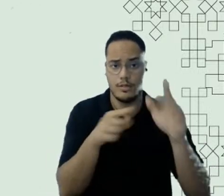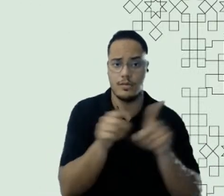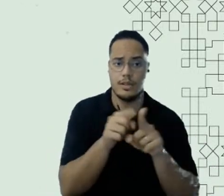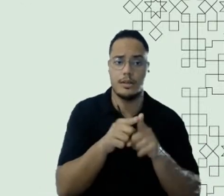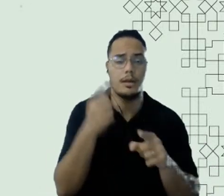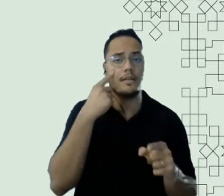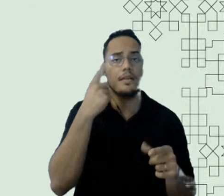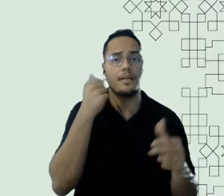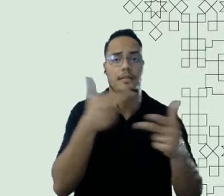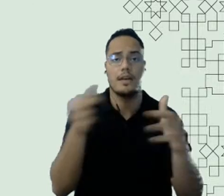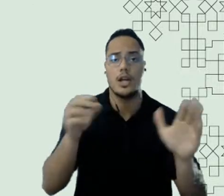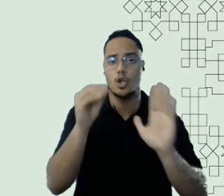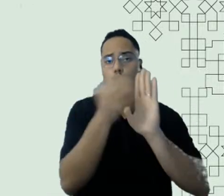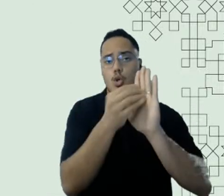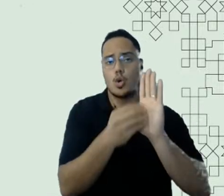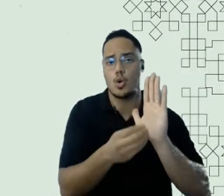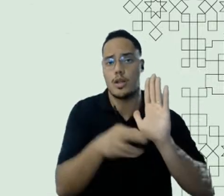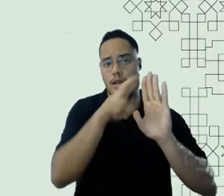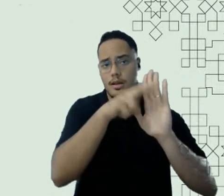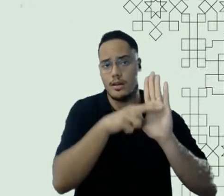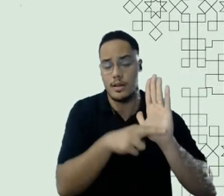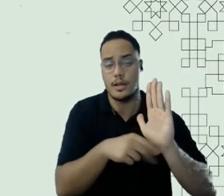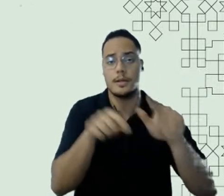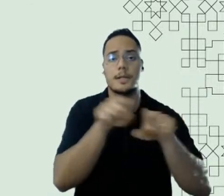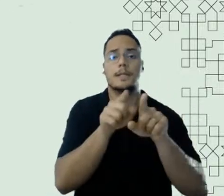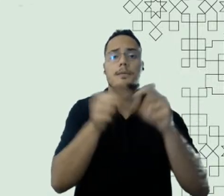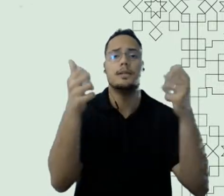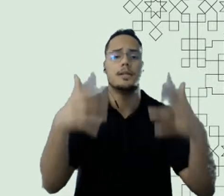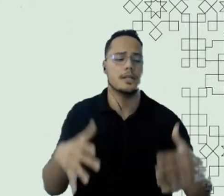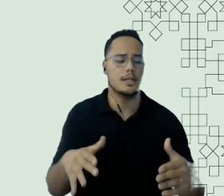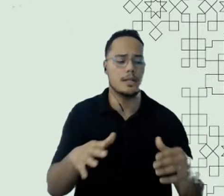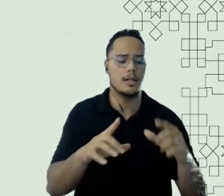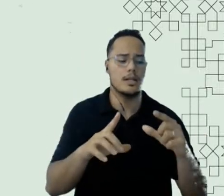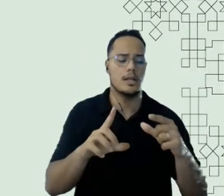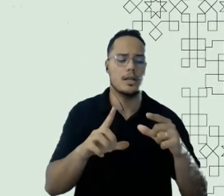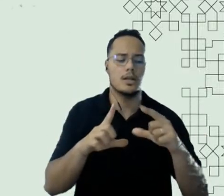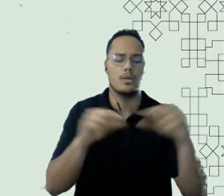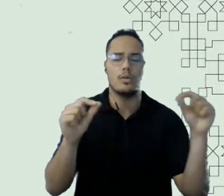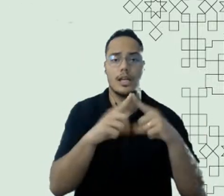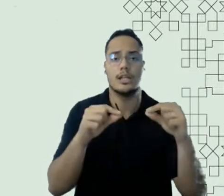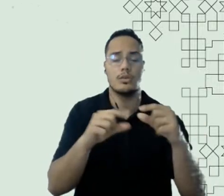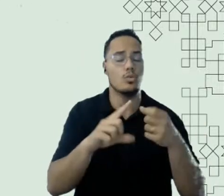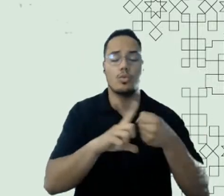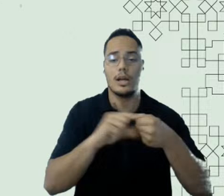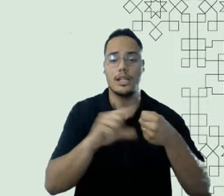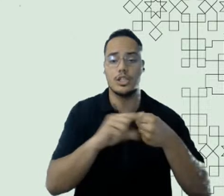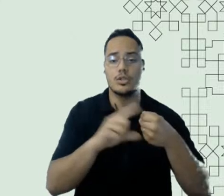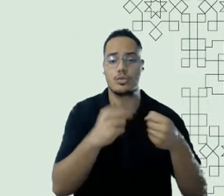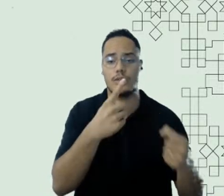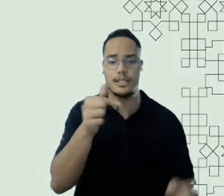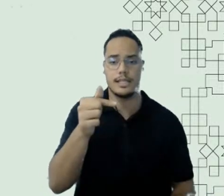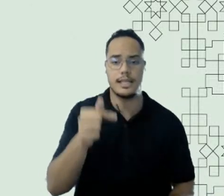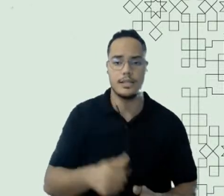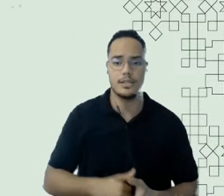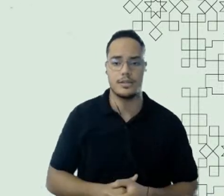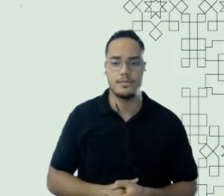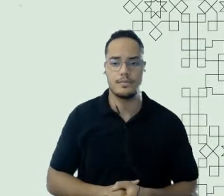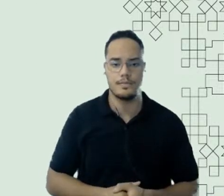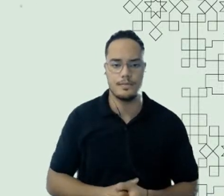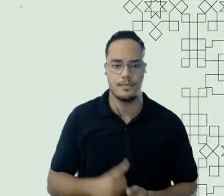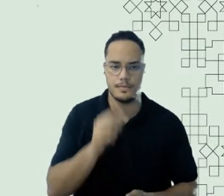So as far as wider access to content is concerned, actually